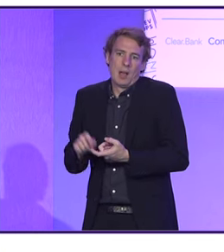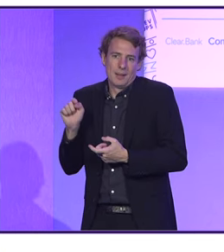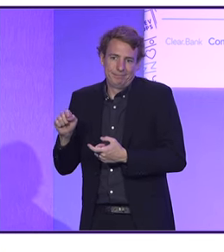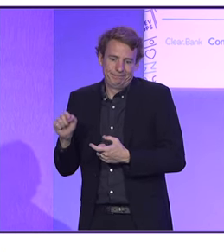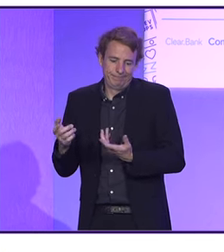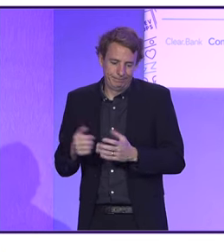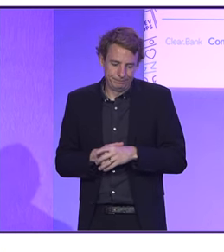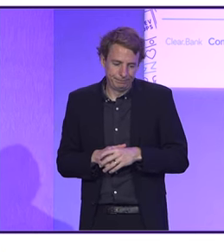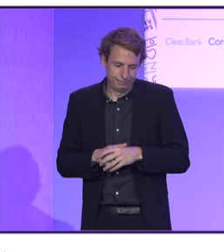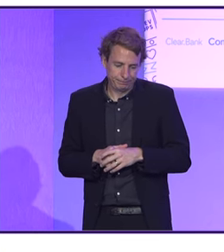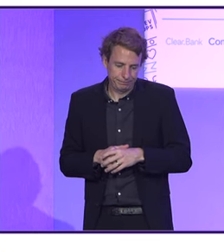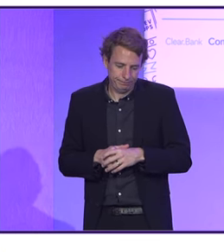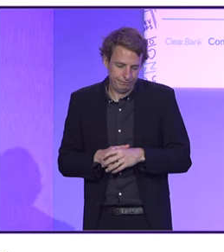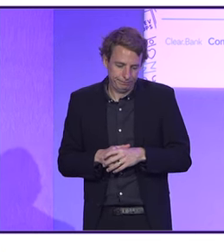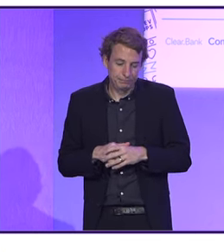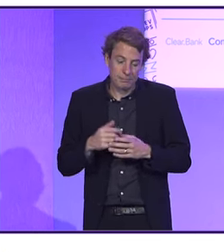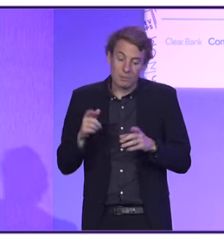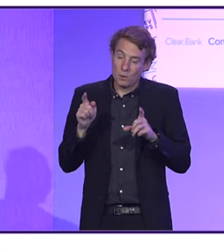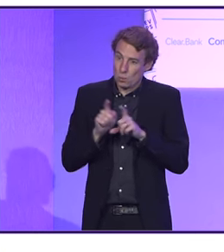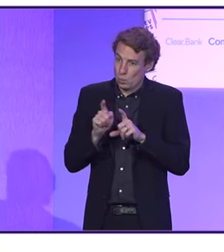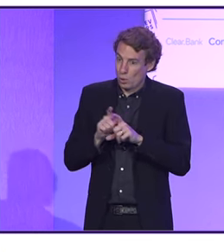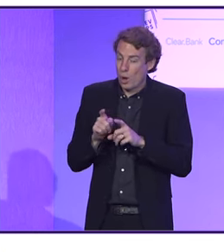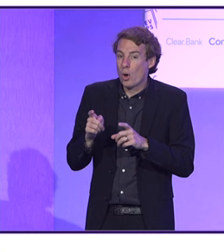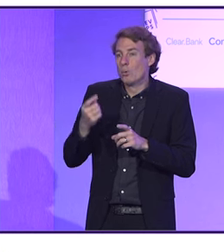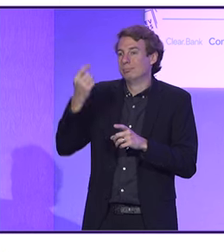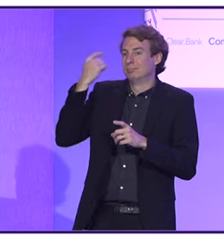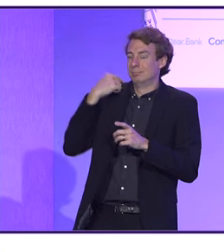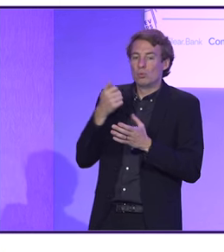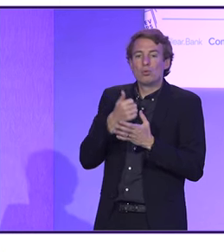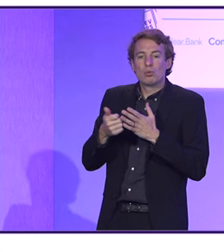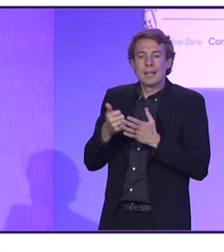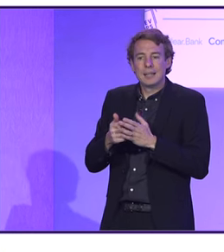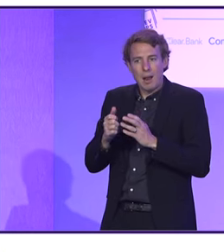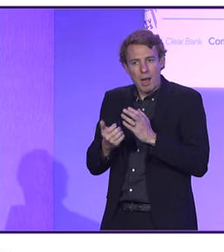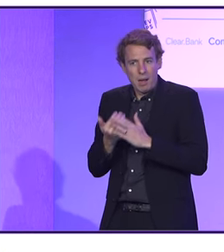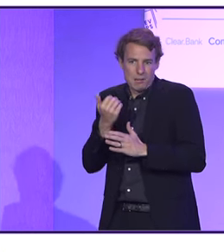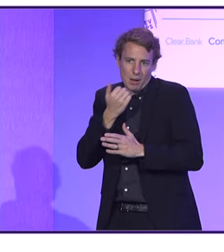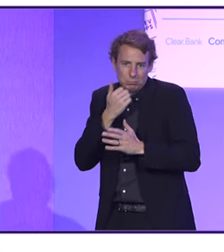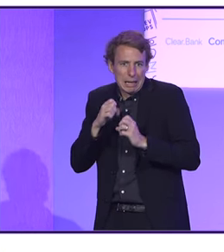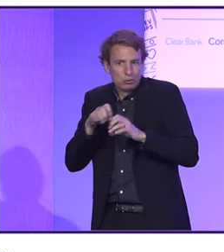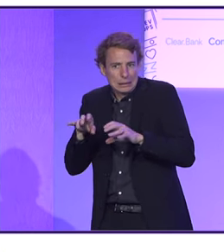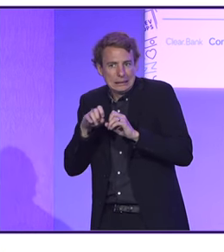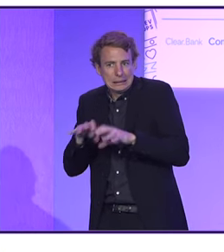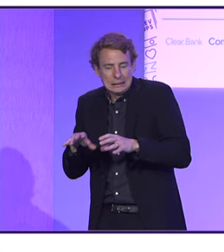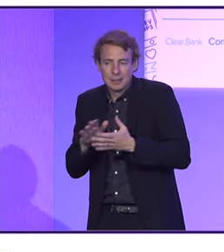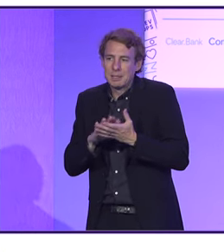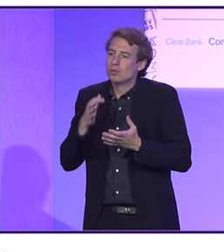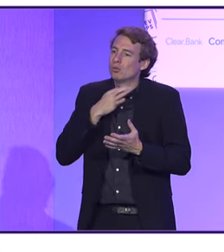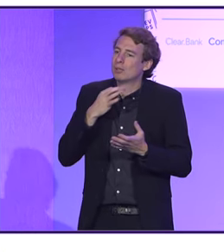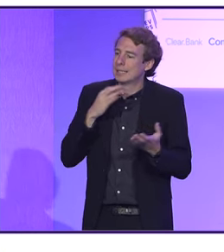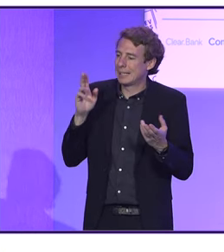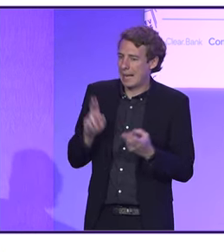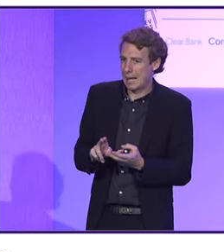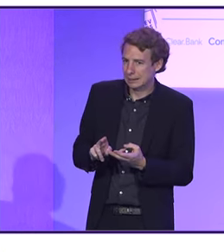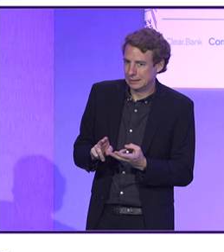principle that the team had in the early days was this idea that regular releases reduce risk. So rather than, you know, bundling